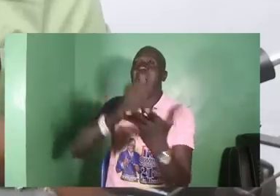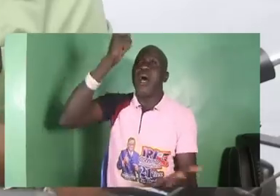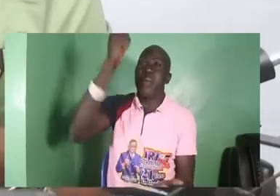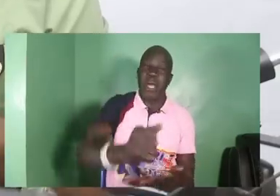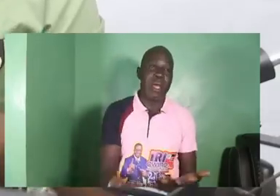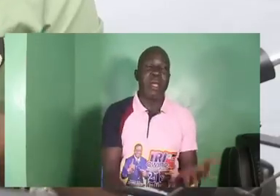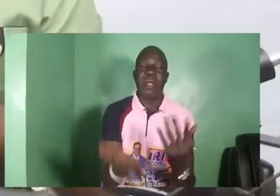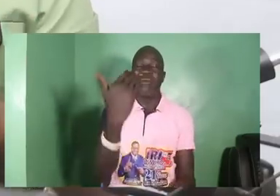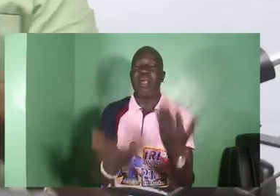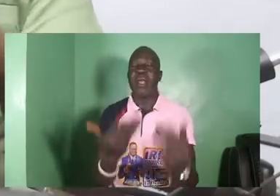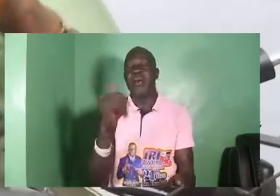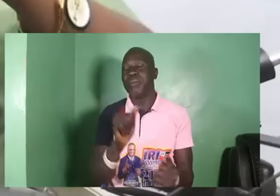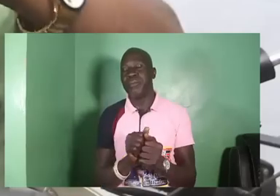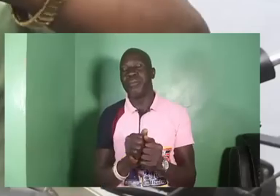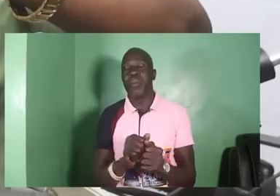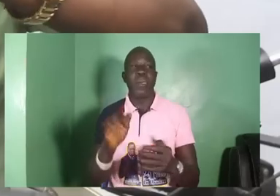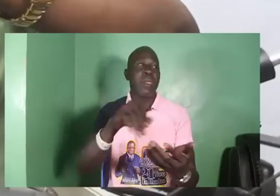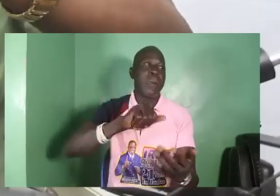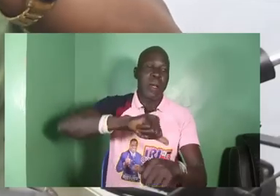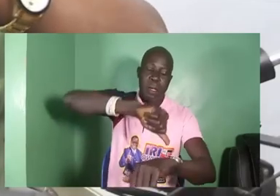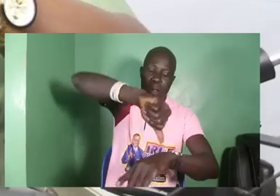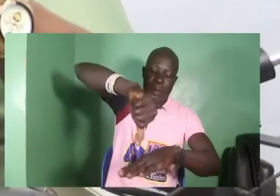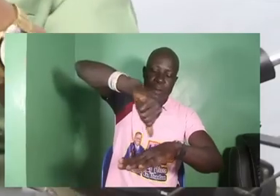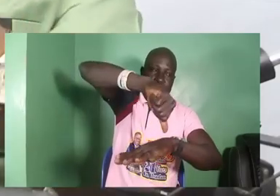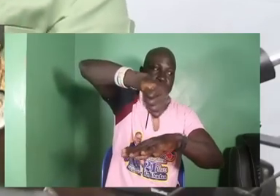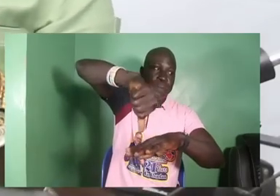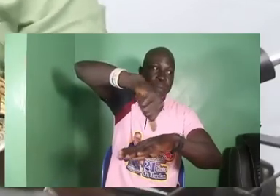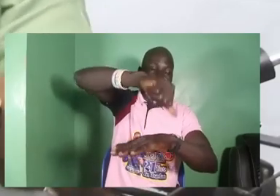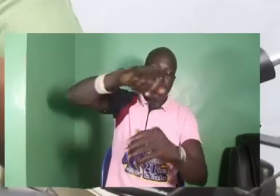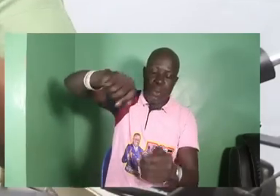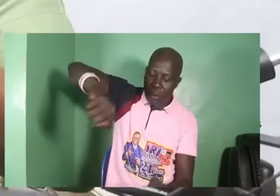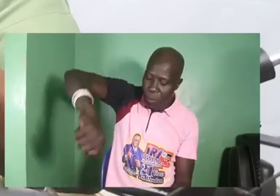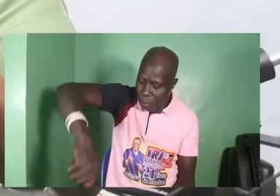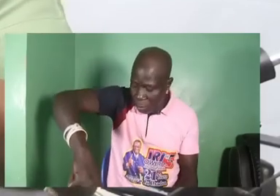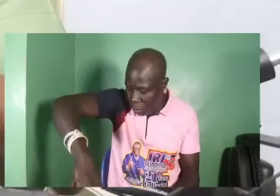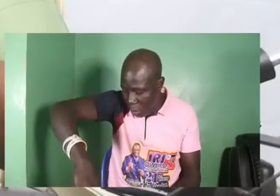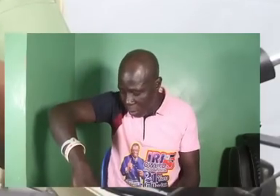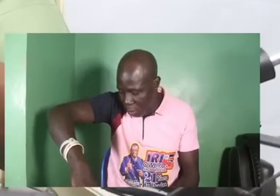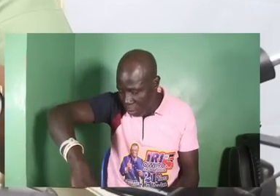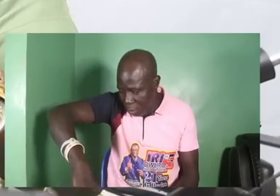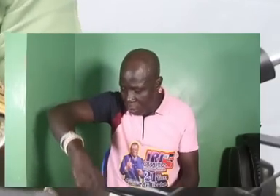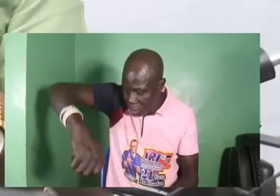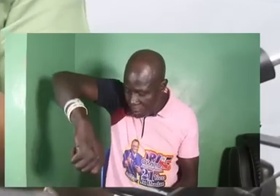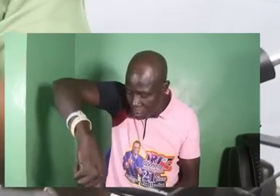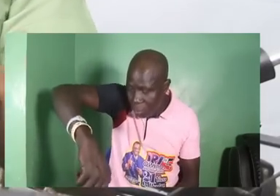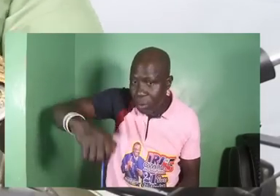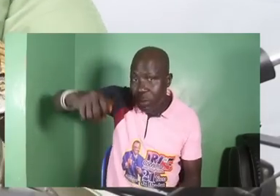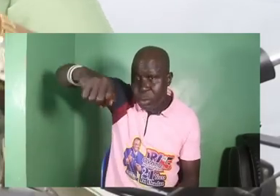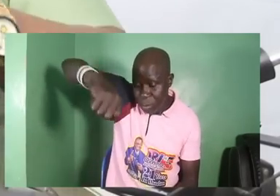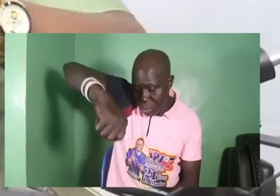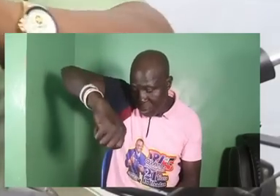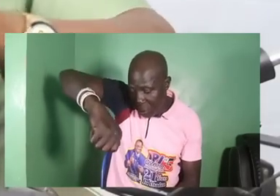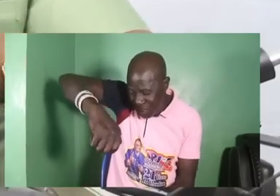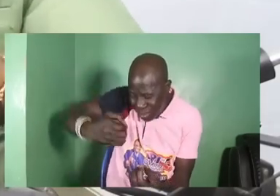gbiná. Mú òróró báyìí. Ojo họ. Wà á kan sílẹ̀ báyìí. You put it on the ground. Kan díẹ̀ sí, yes. Yes, put it